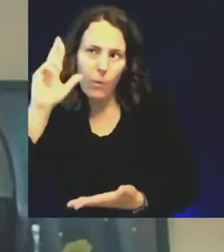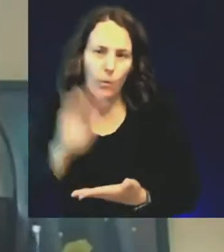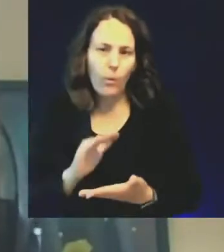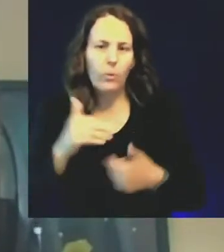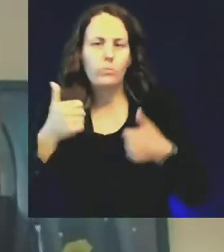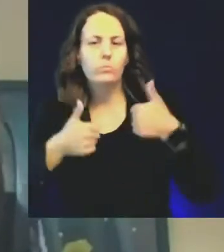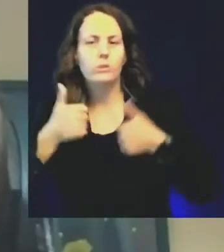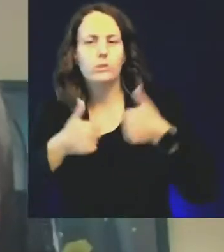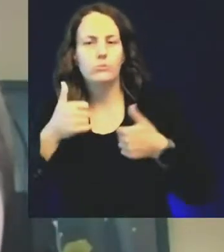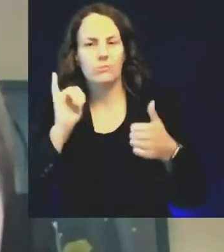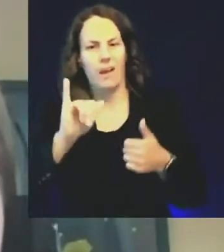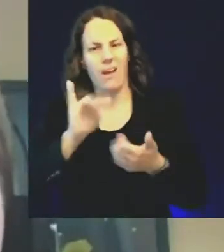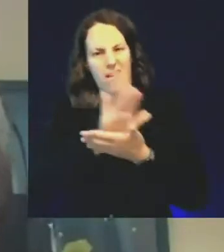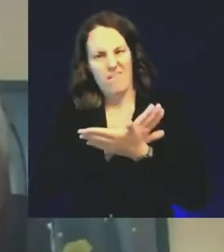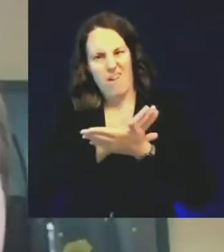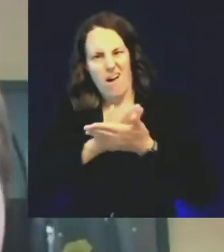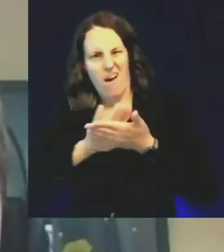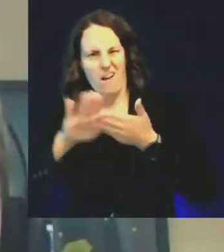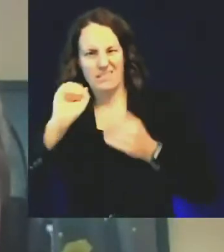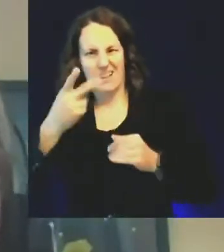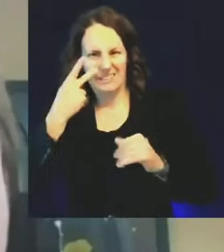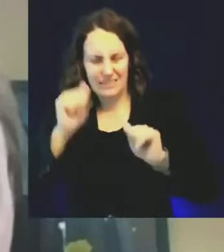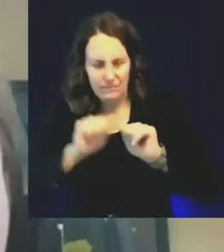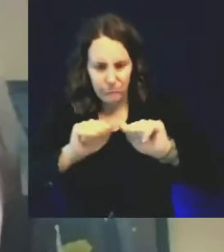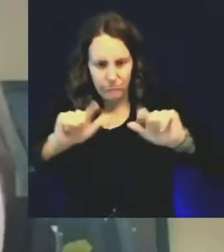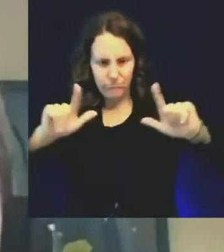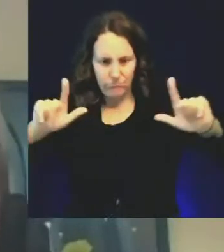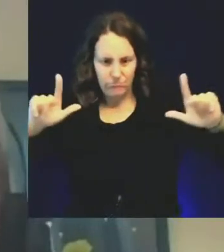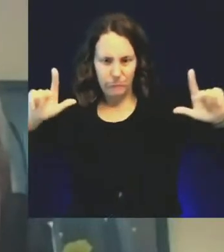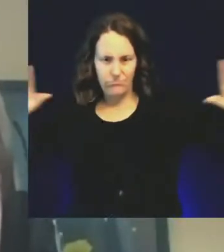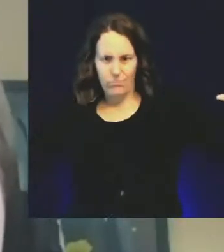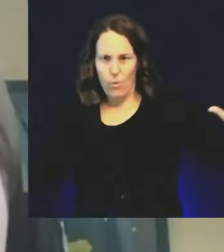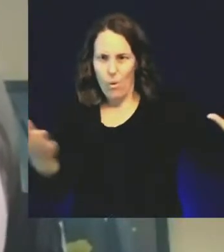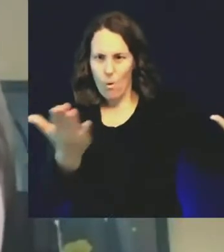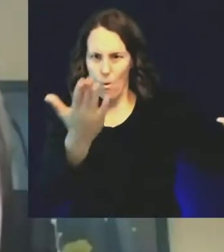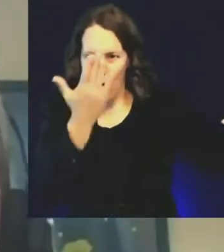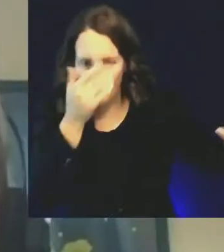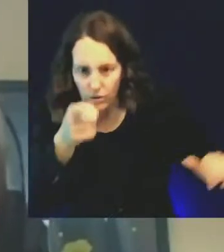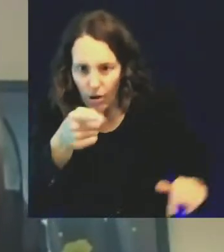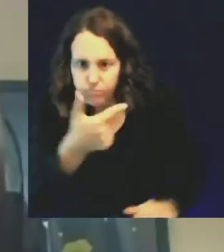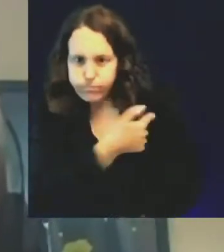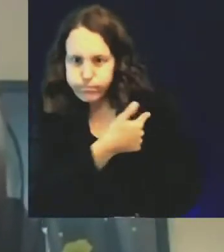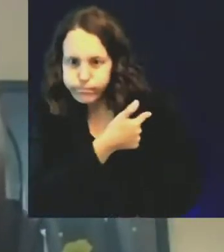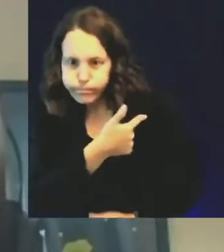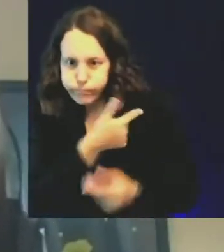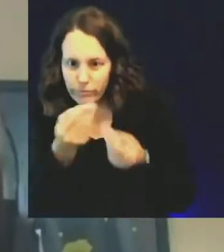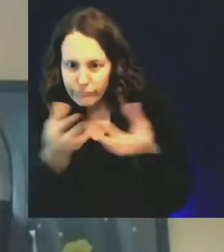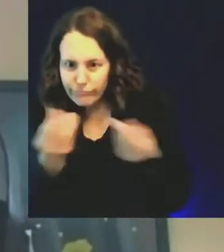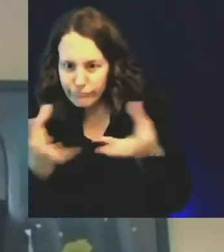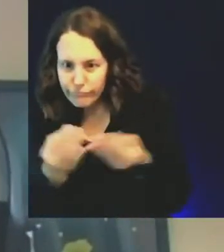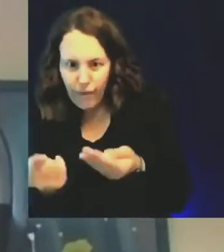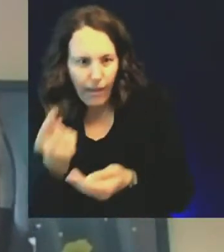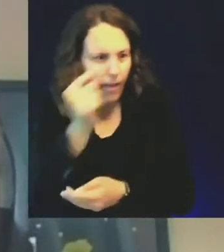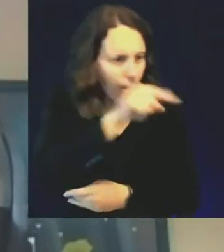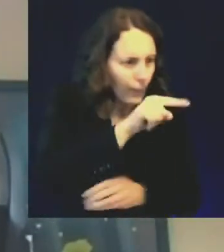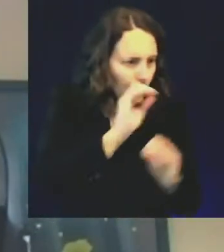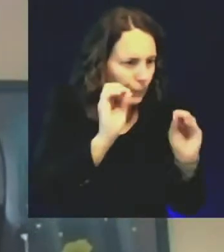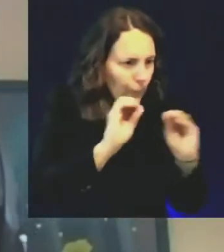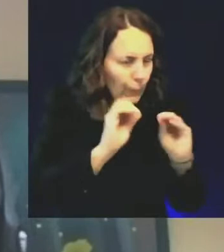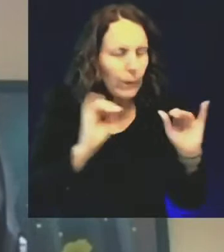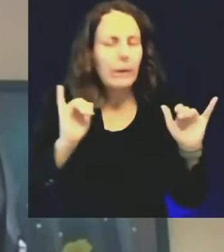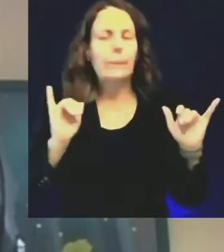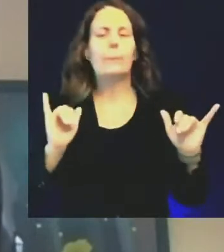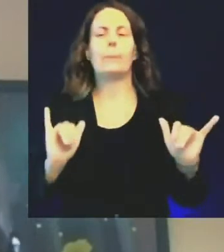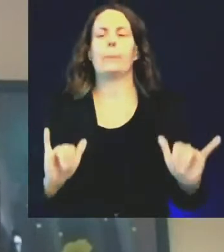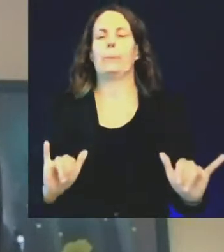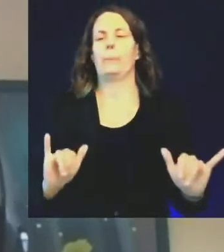agencies, with churches, with neighborhood centers, with businesses in a certain neighborhood, and see about setting